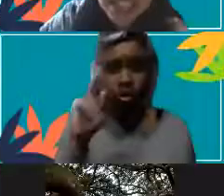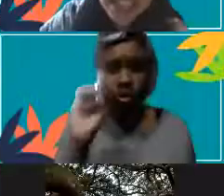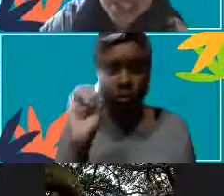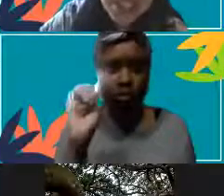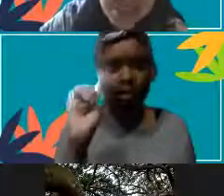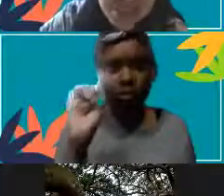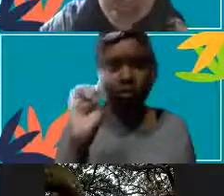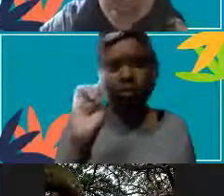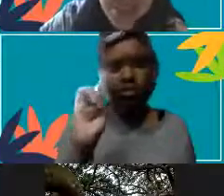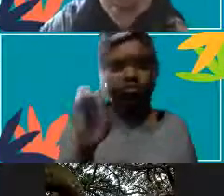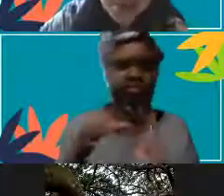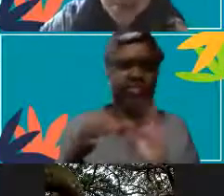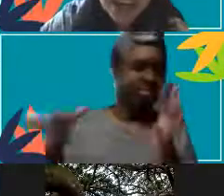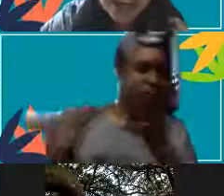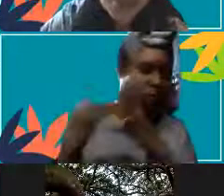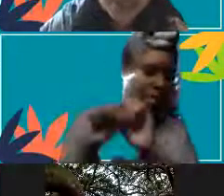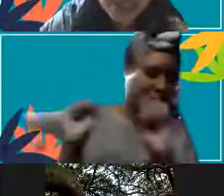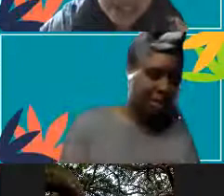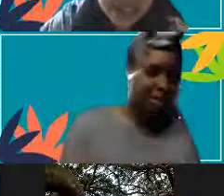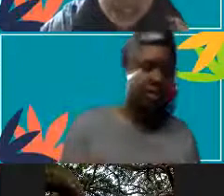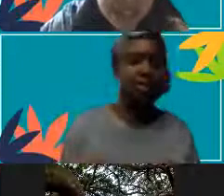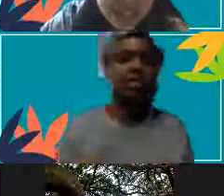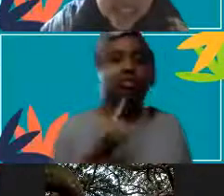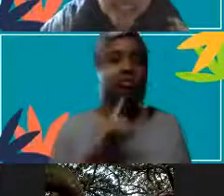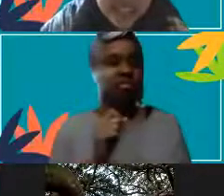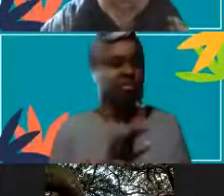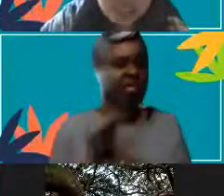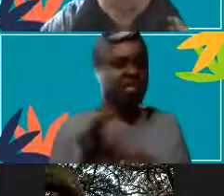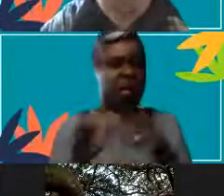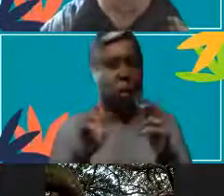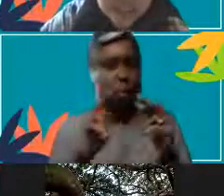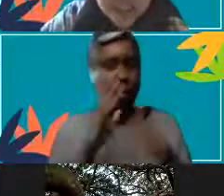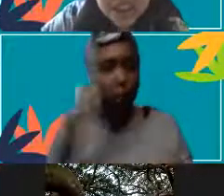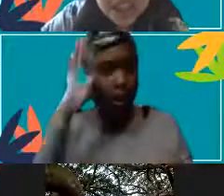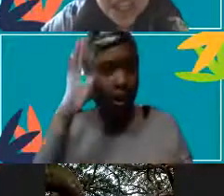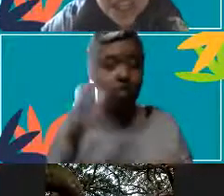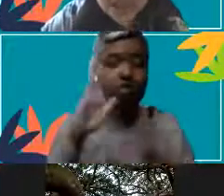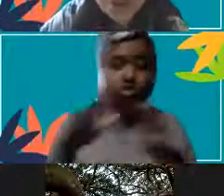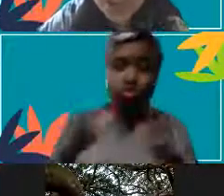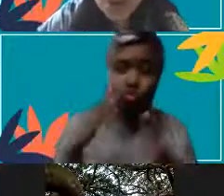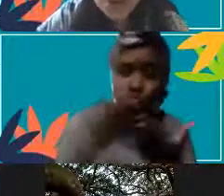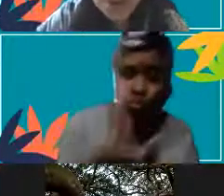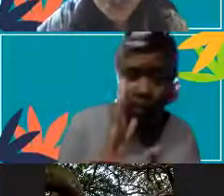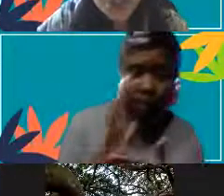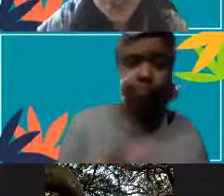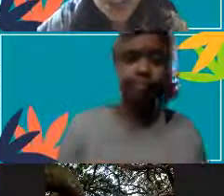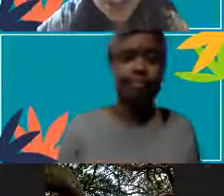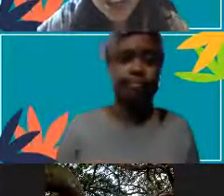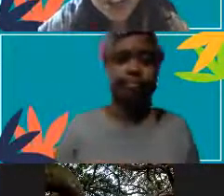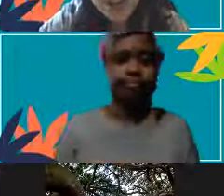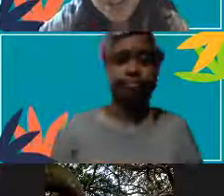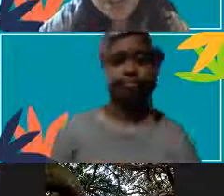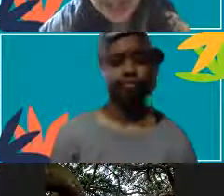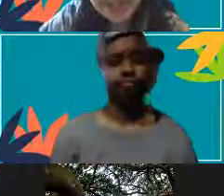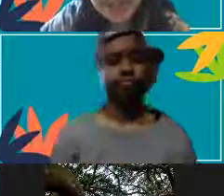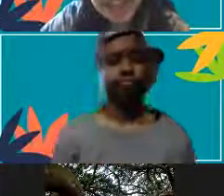racialized carceral system to one that ensures parenting rights and the rights of children. It would mean undoing the